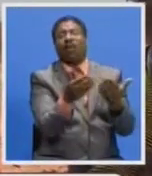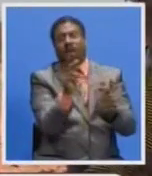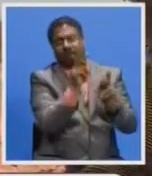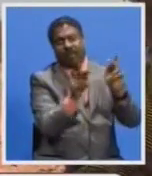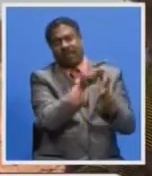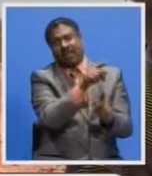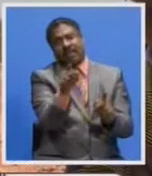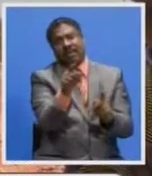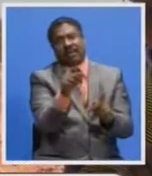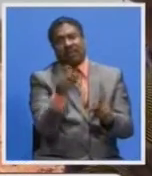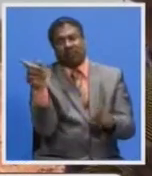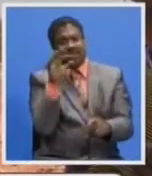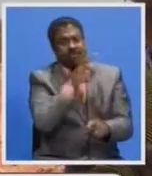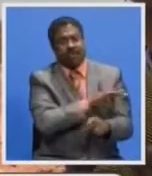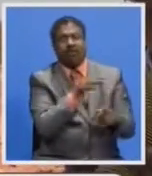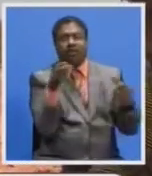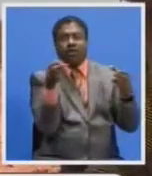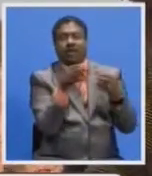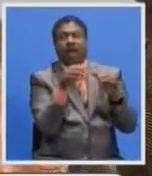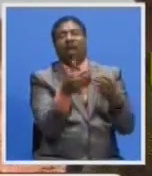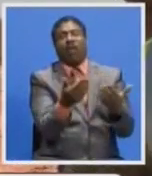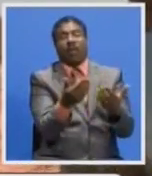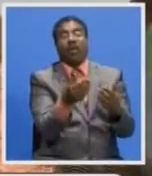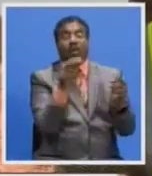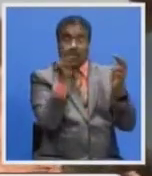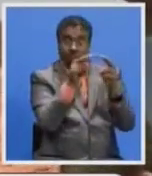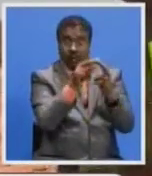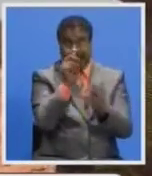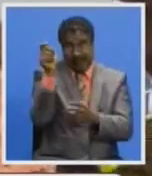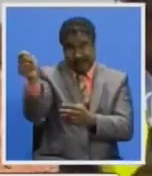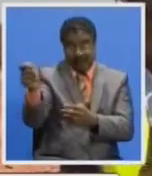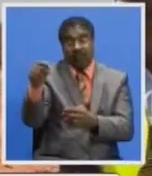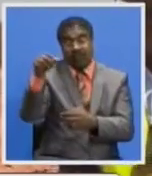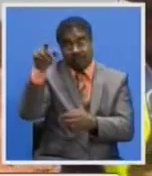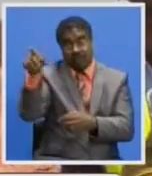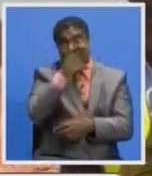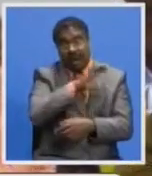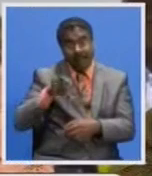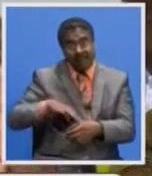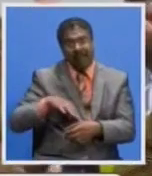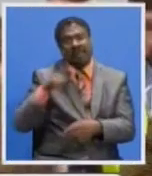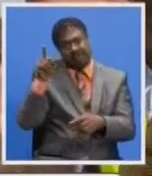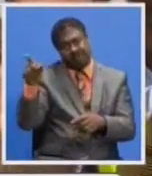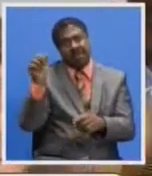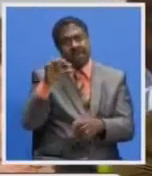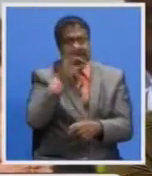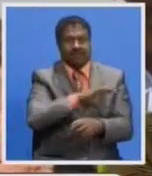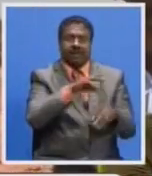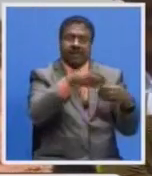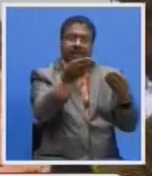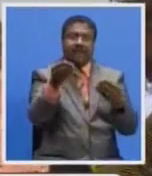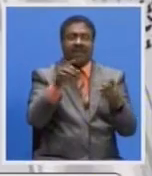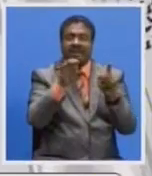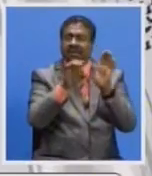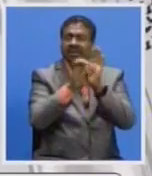benefit as a community. Even if this contract was given to them, even to buy, they'll benefit. It will be startup capitals for even those women who are selling